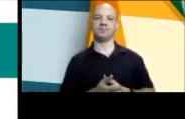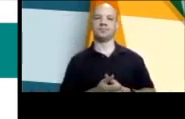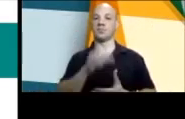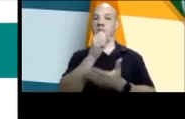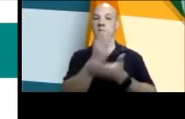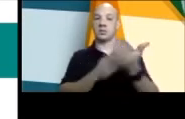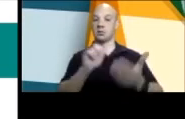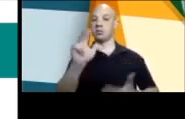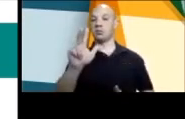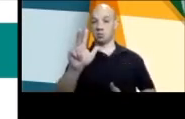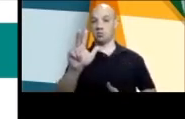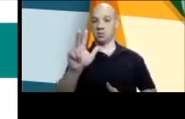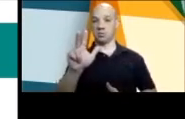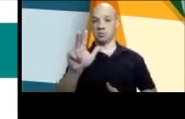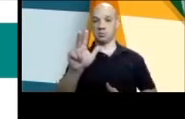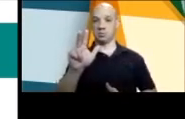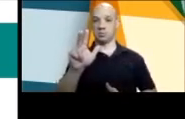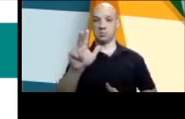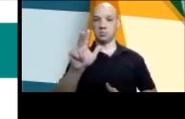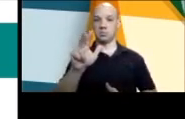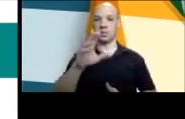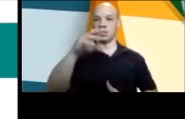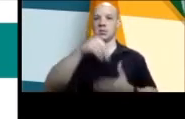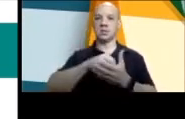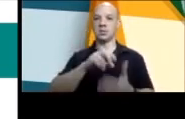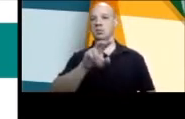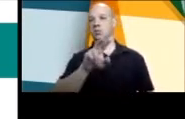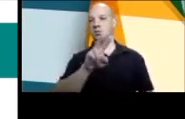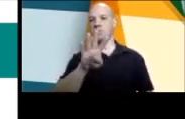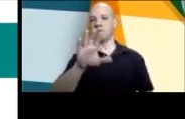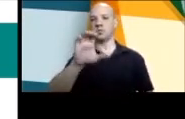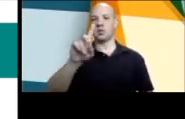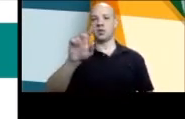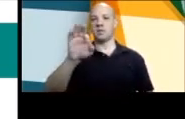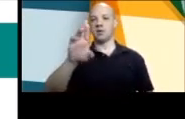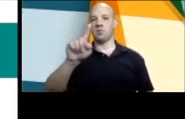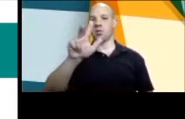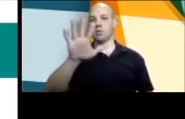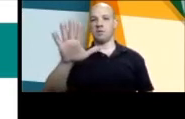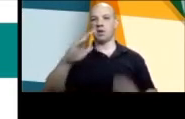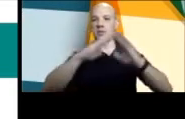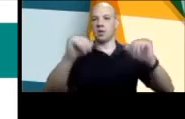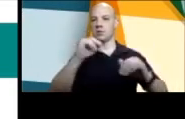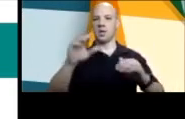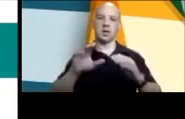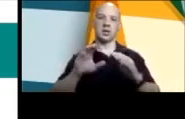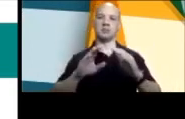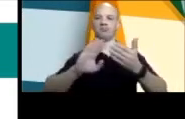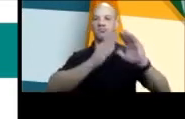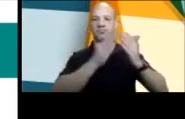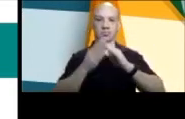Section 3, which is outlined in 24 CFR 135 of the Housing and Urban Development Act